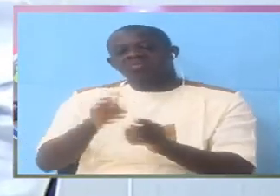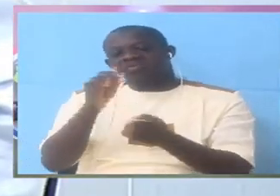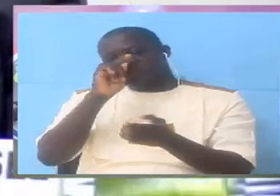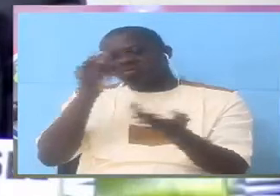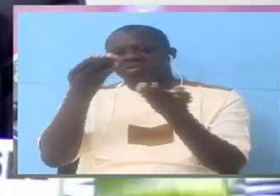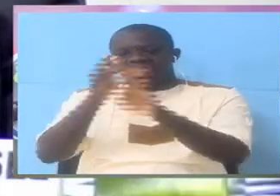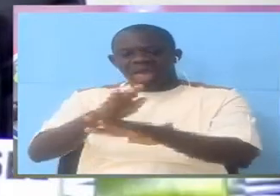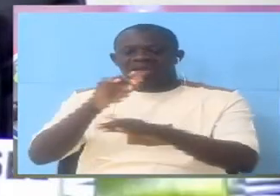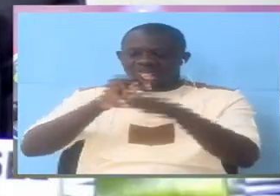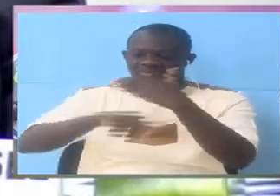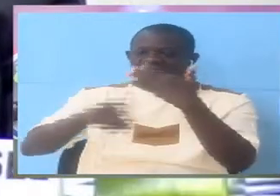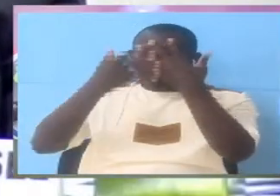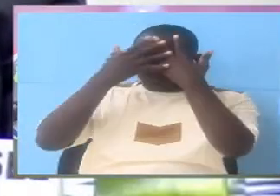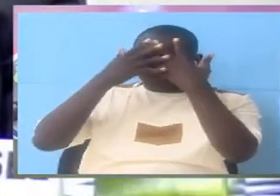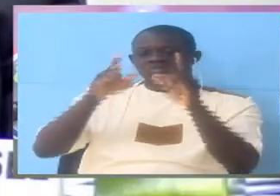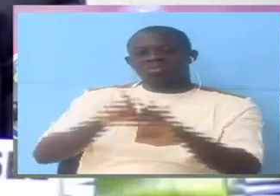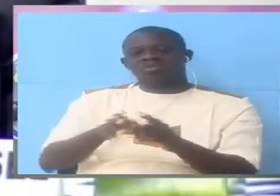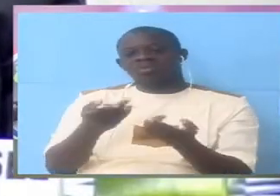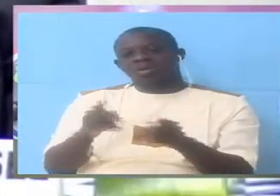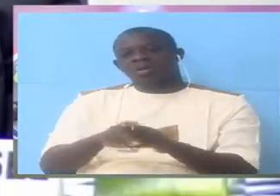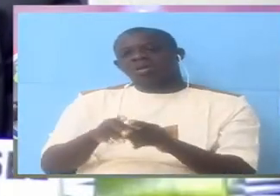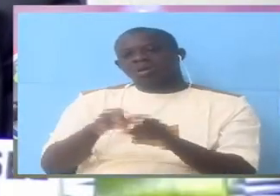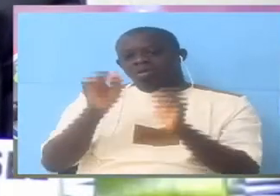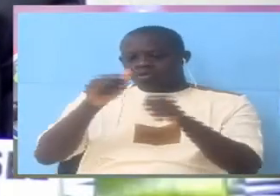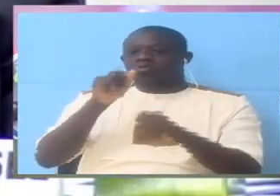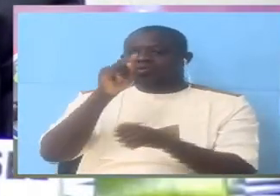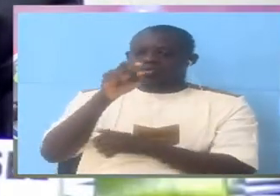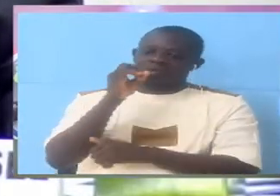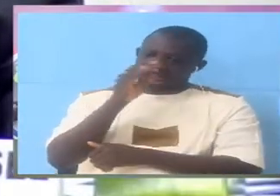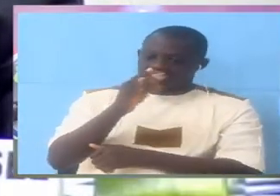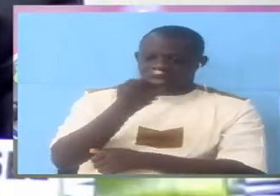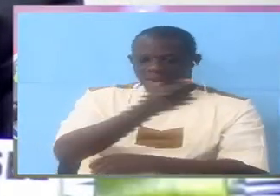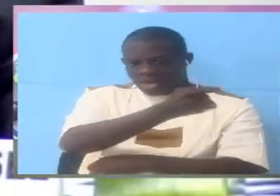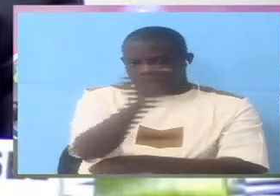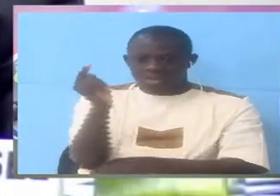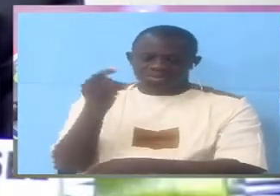could have said that these people were tortured.